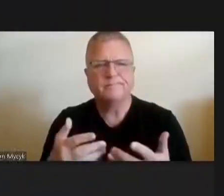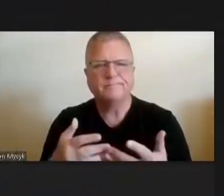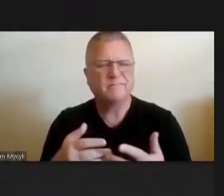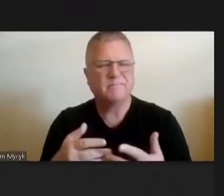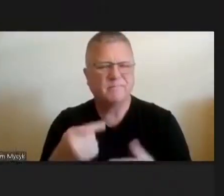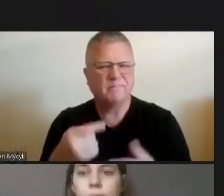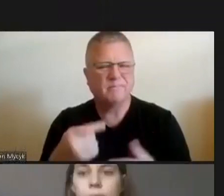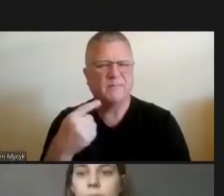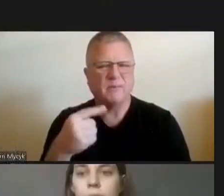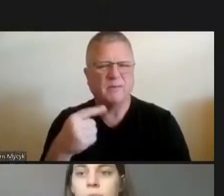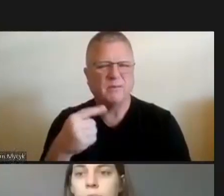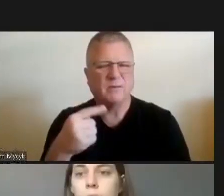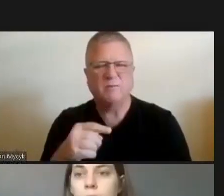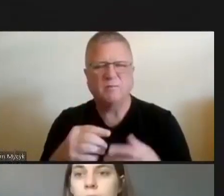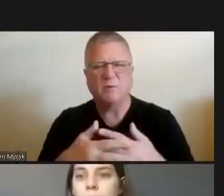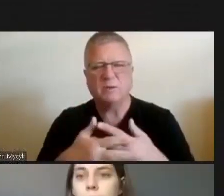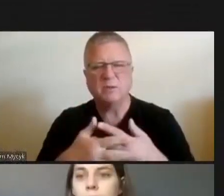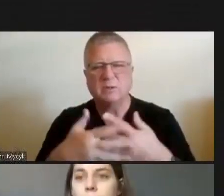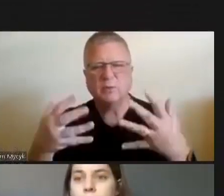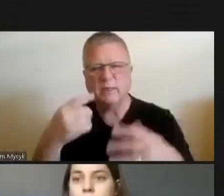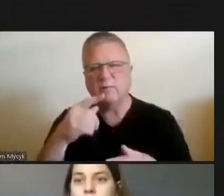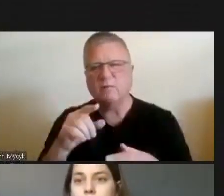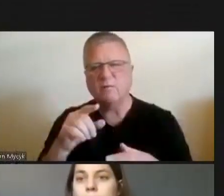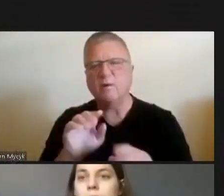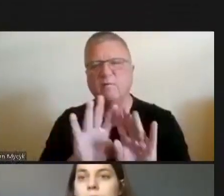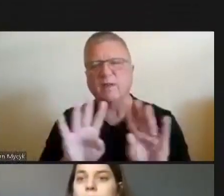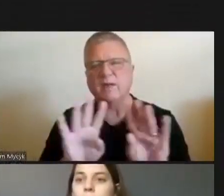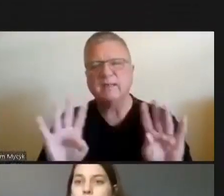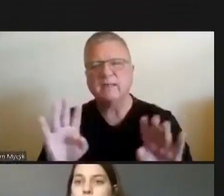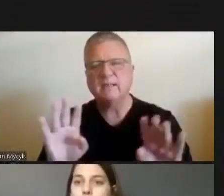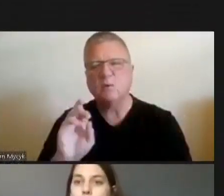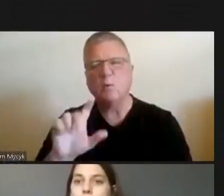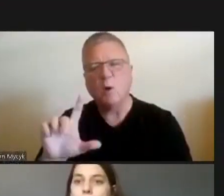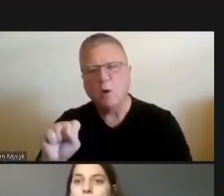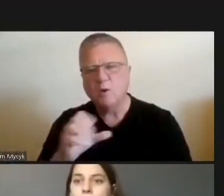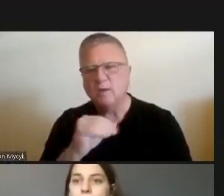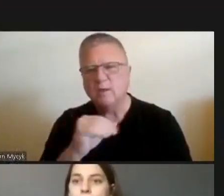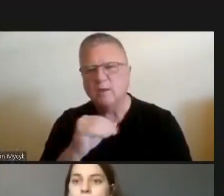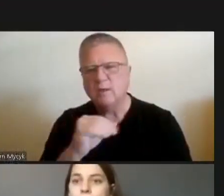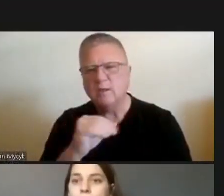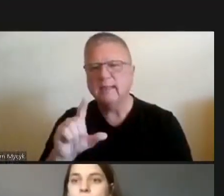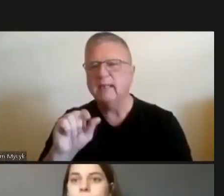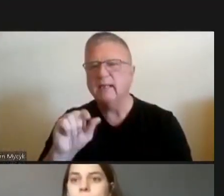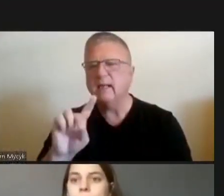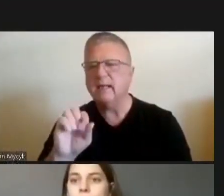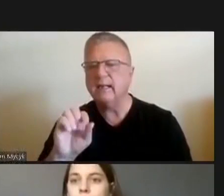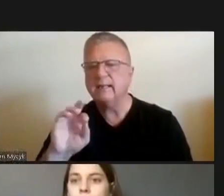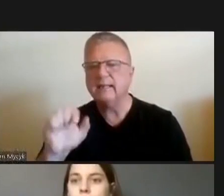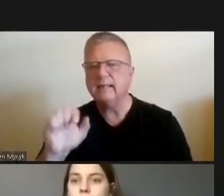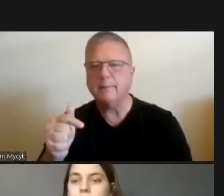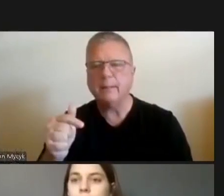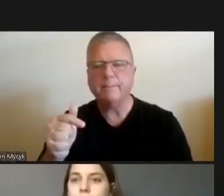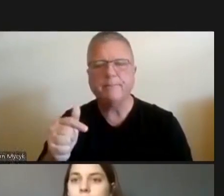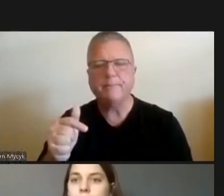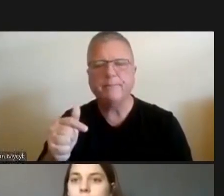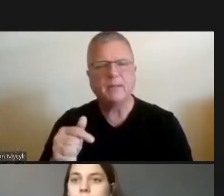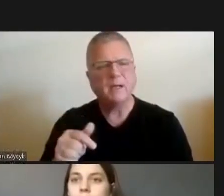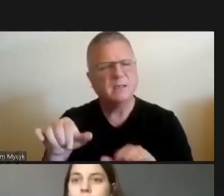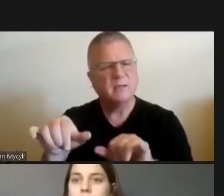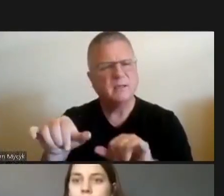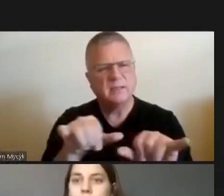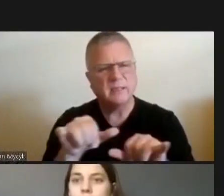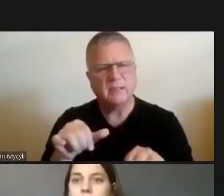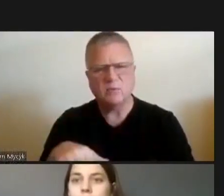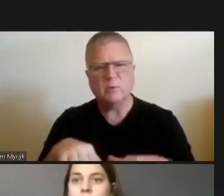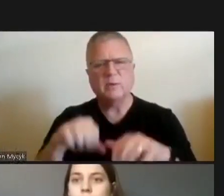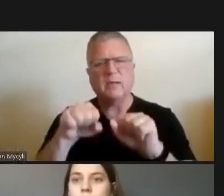for screening for fences and walls and landscaping. And so the standards that we are adopting are similar to